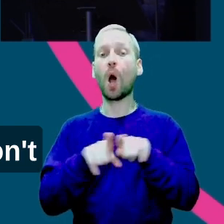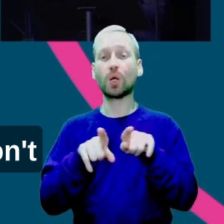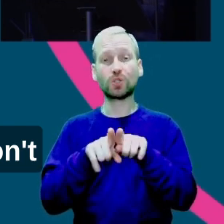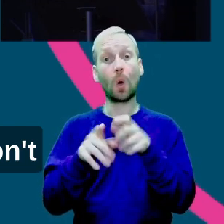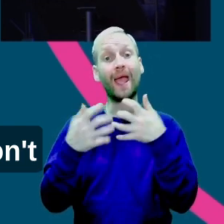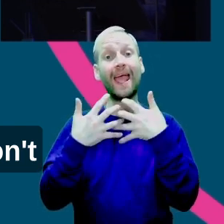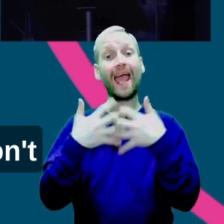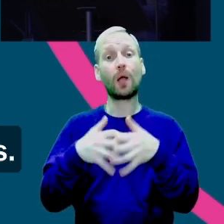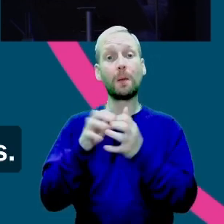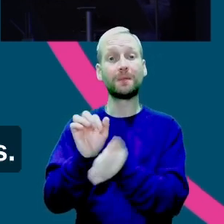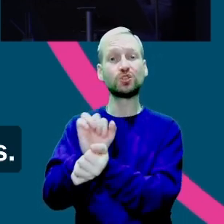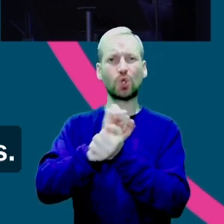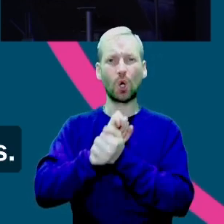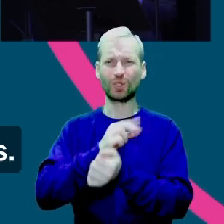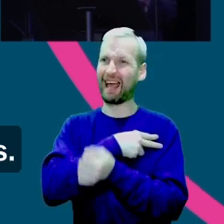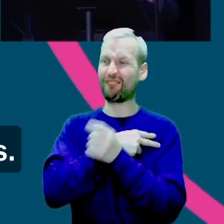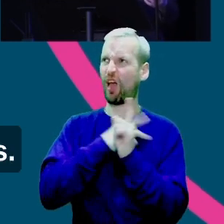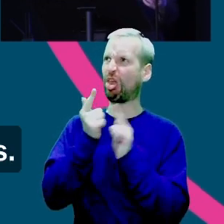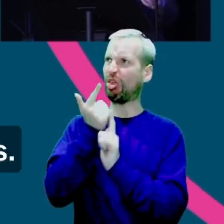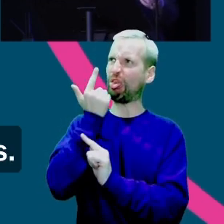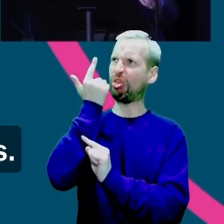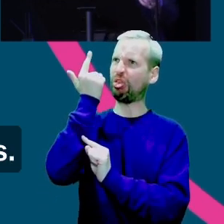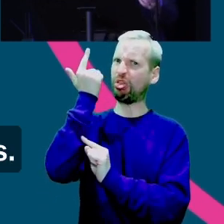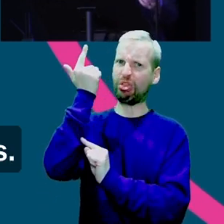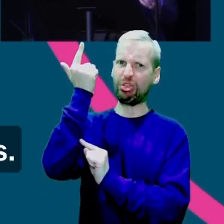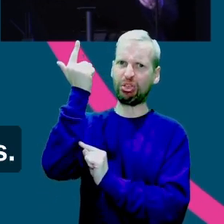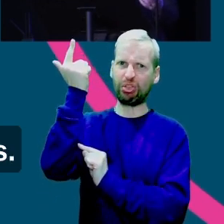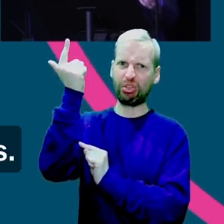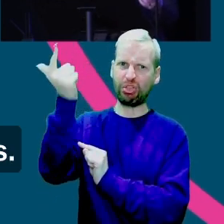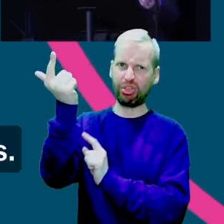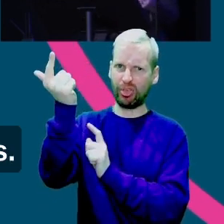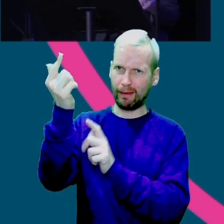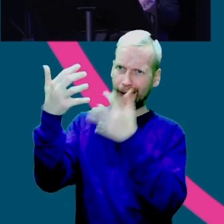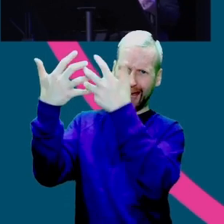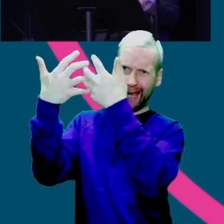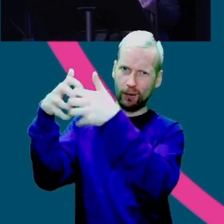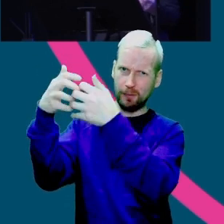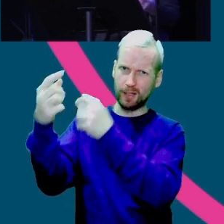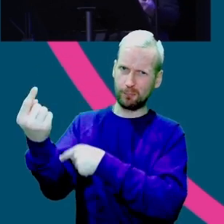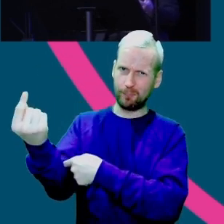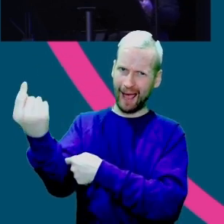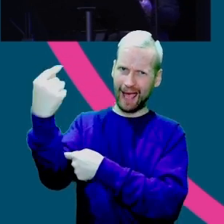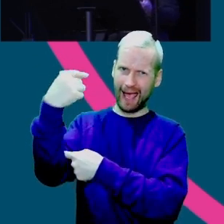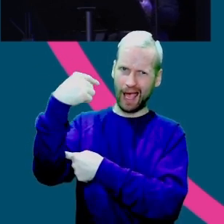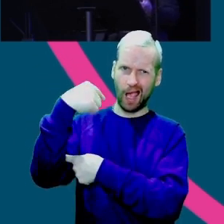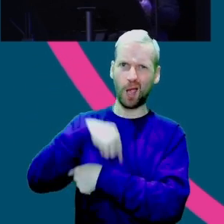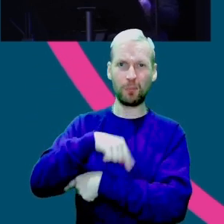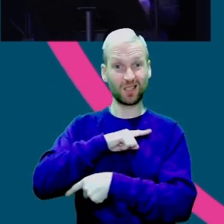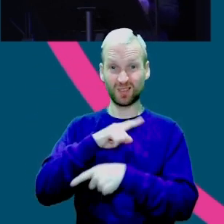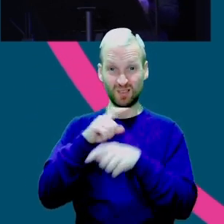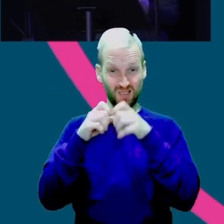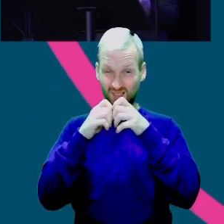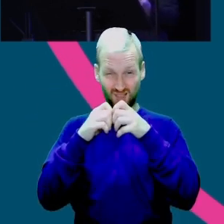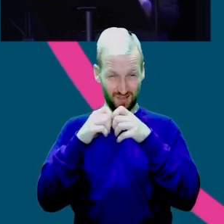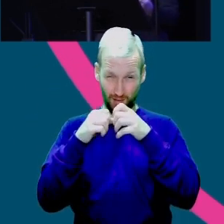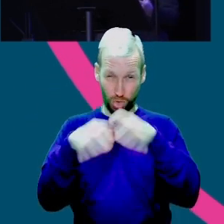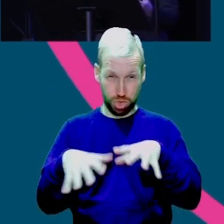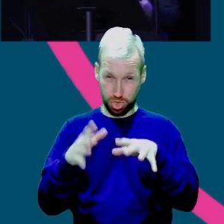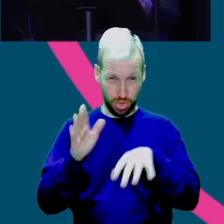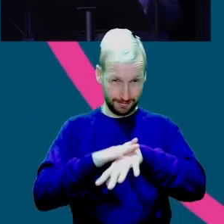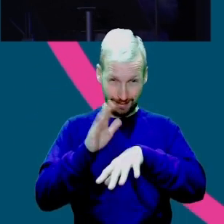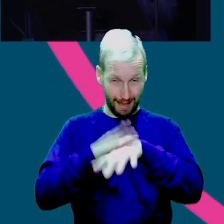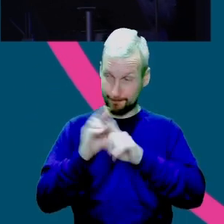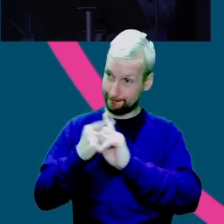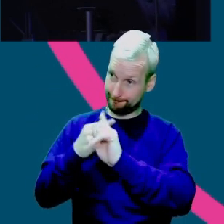So staff won't be needing to go off to distant equipment stores. We know that uses up an awful lot of time. Going and